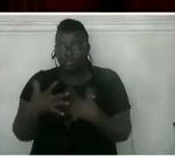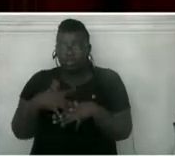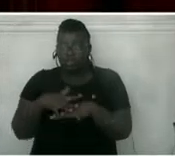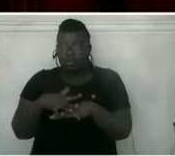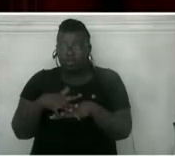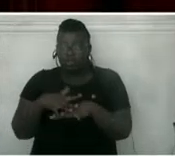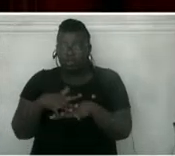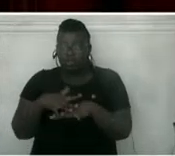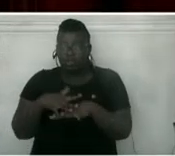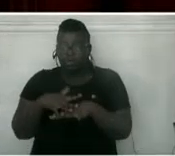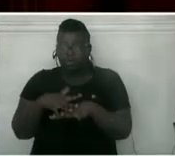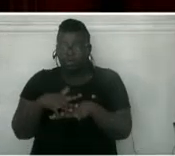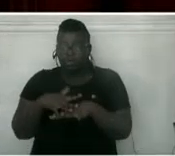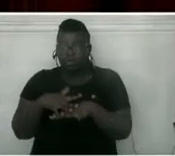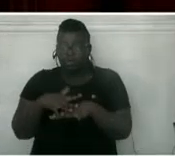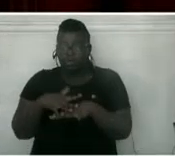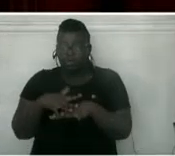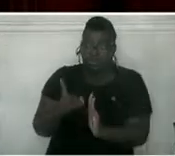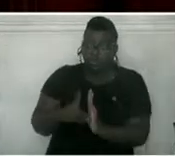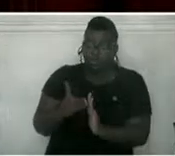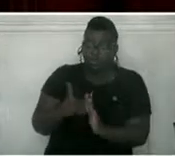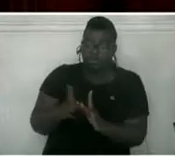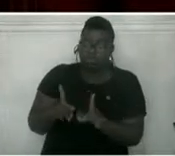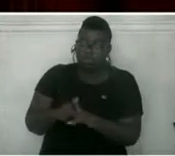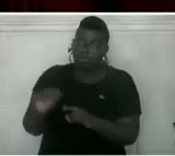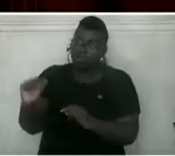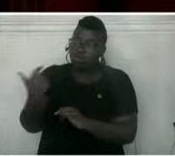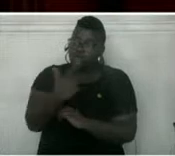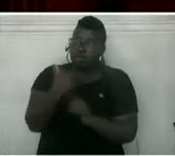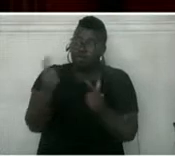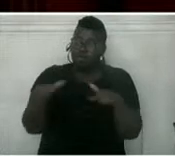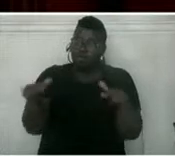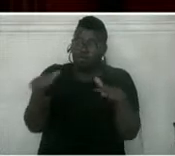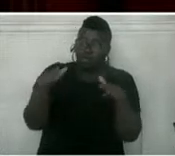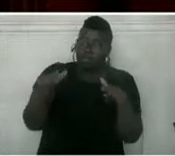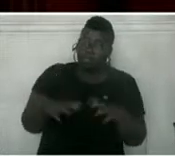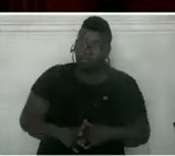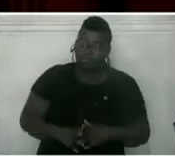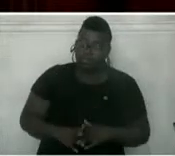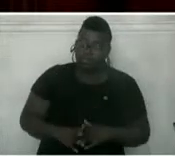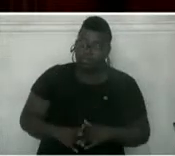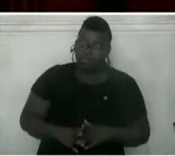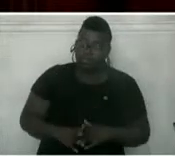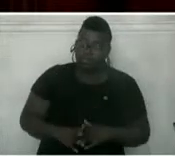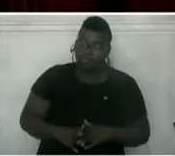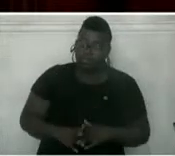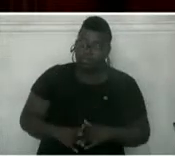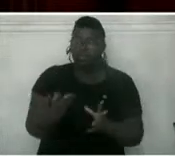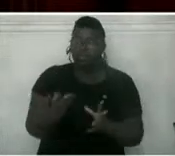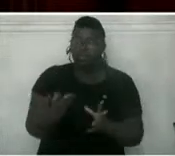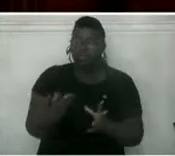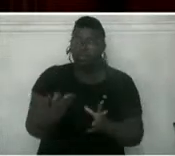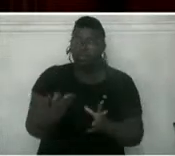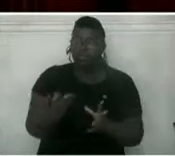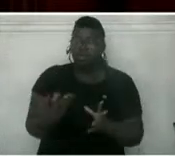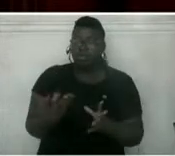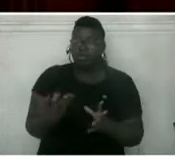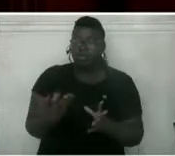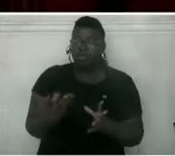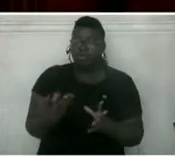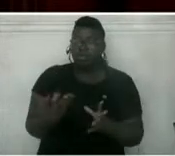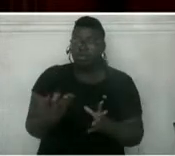sport development at ward levels and in schools. Working with school